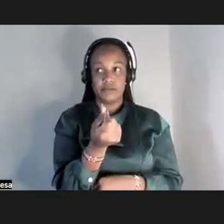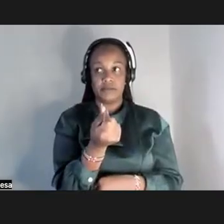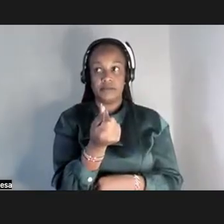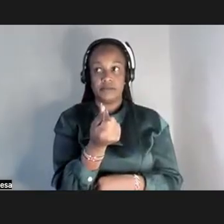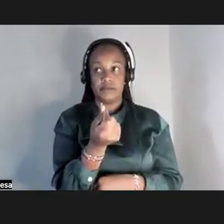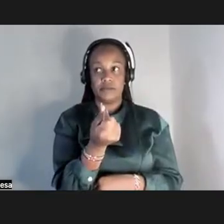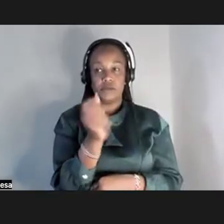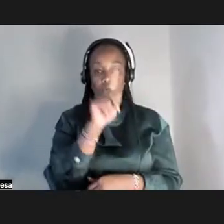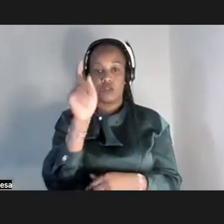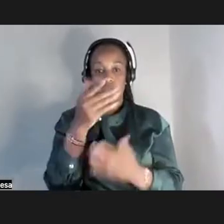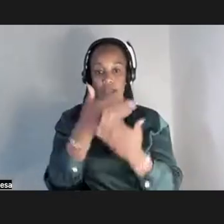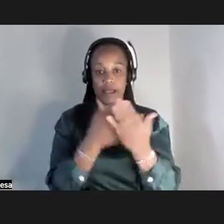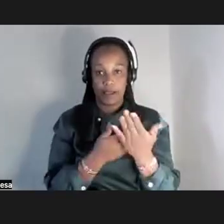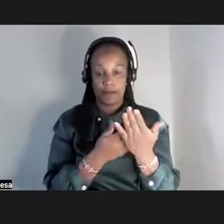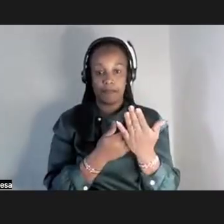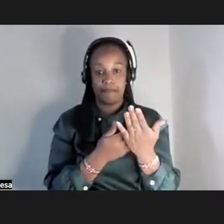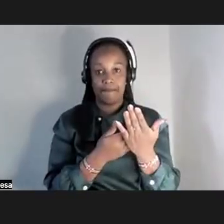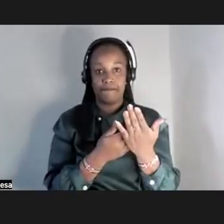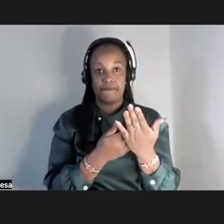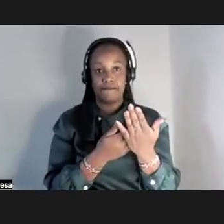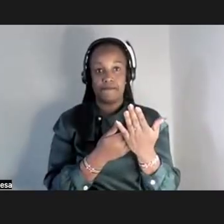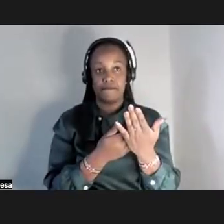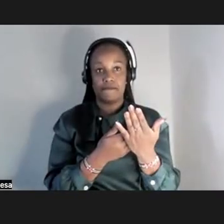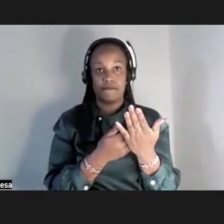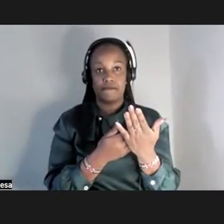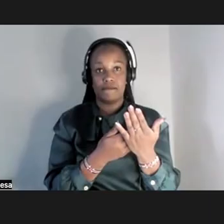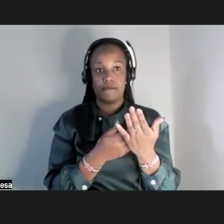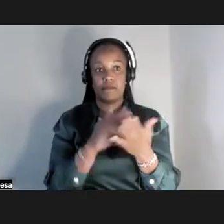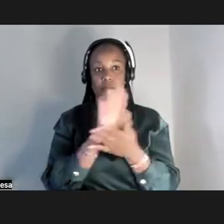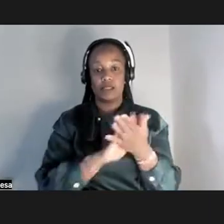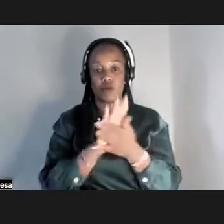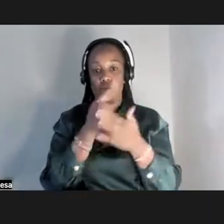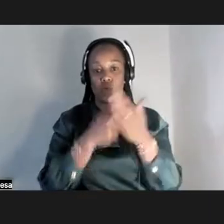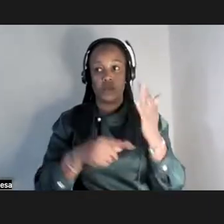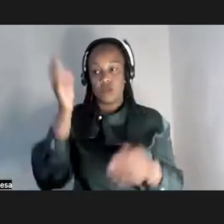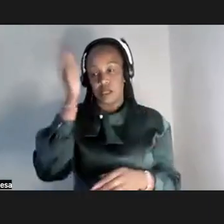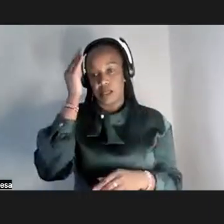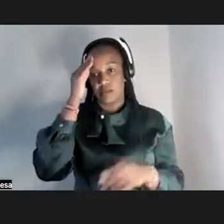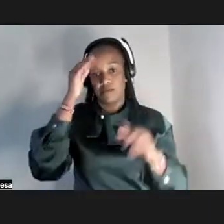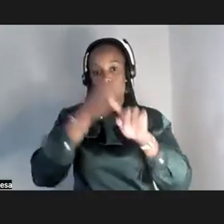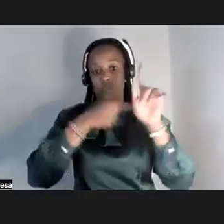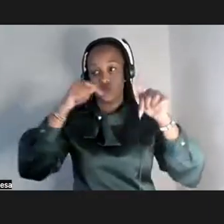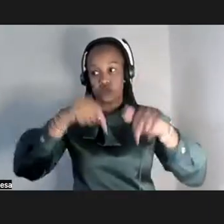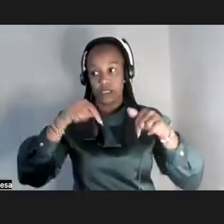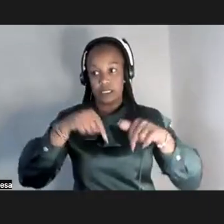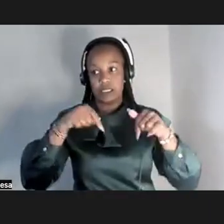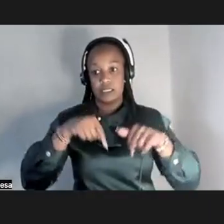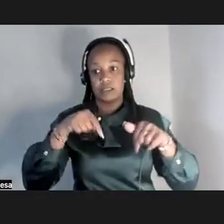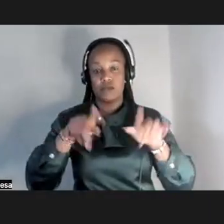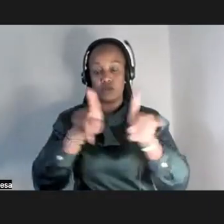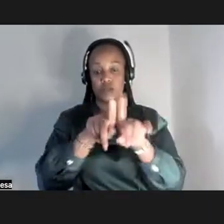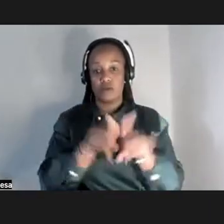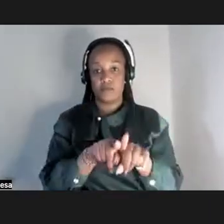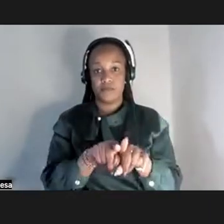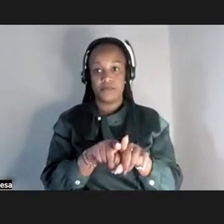questionnaire that we were going to ask attendees to kind of fill out just on what you learned from today. So we'll pop that on the screen as well if